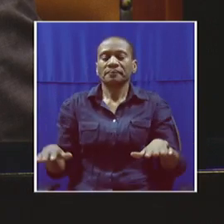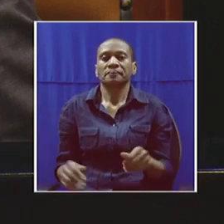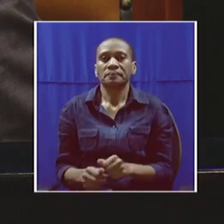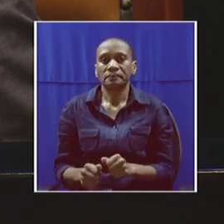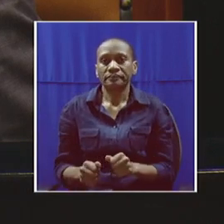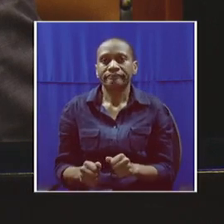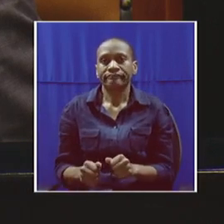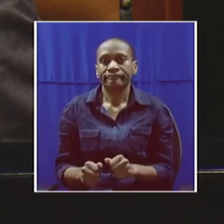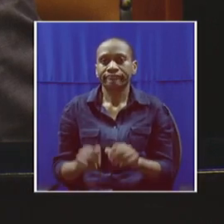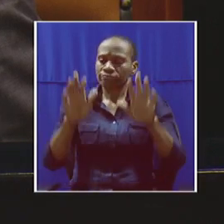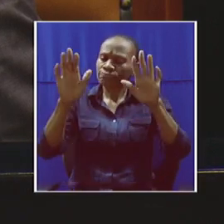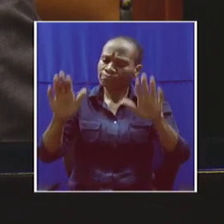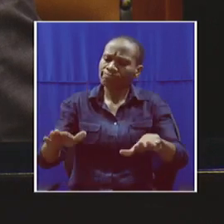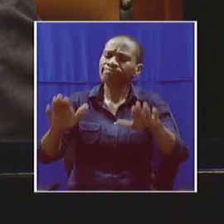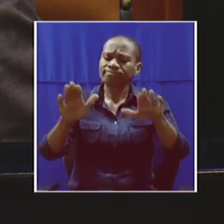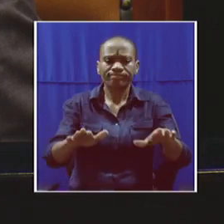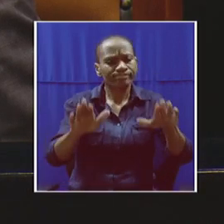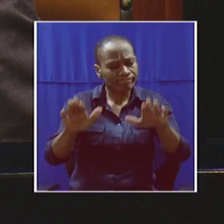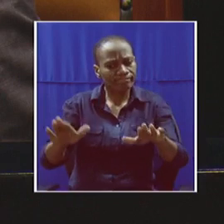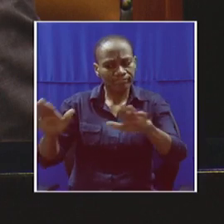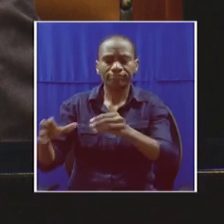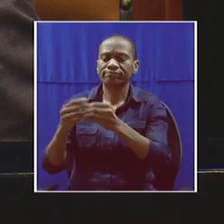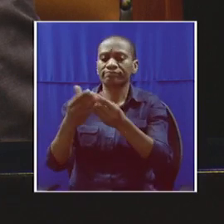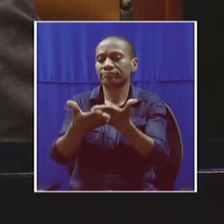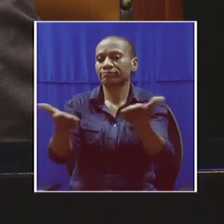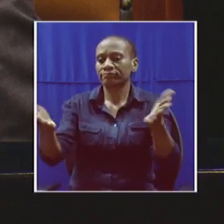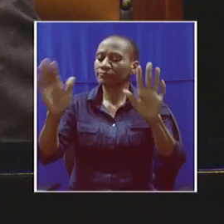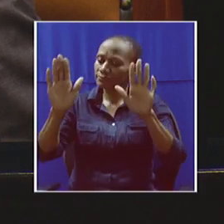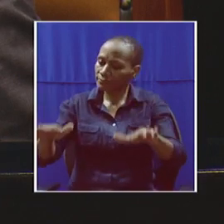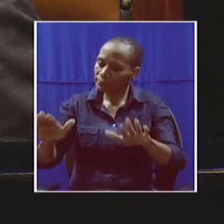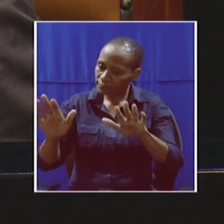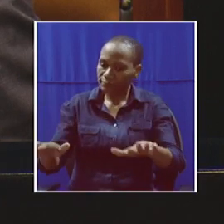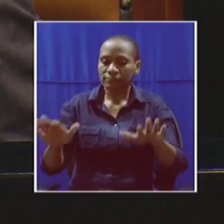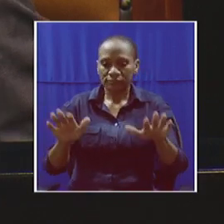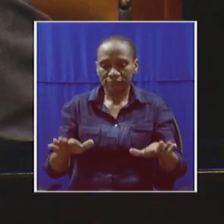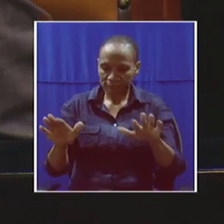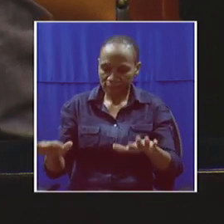order all honorable members order